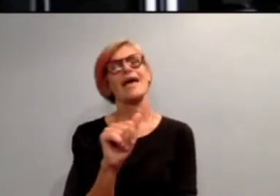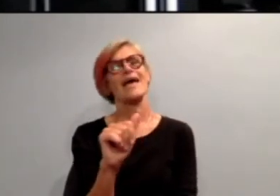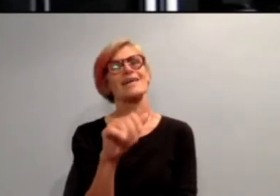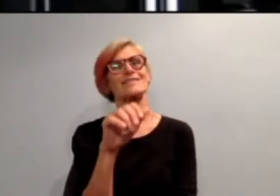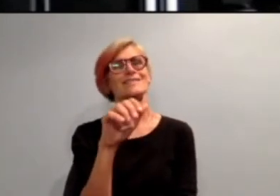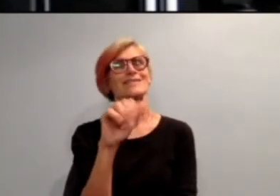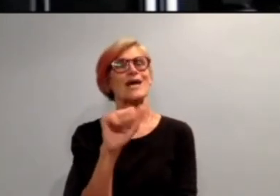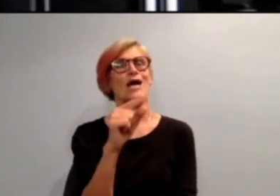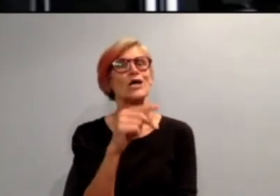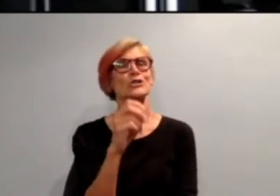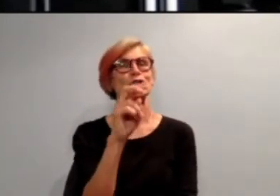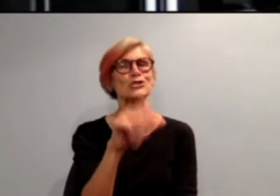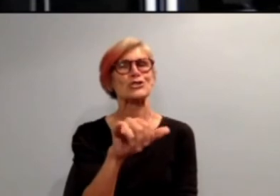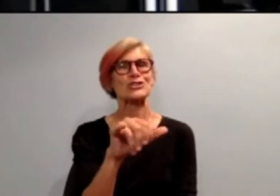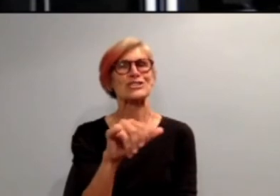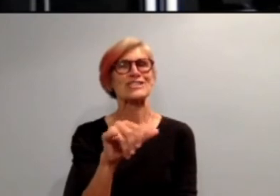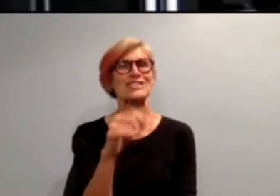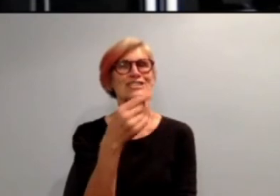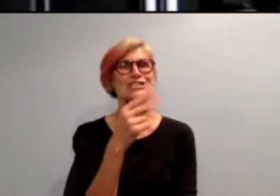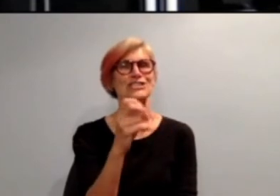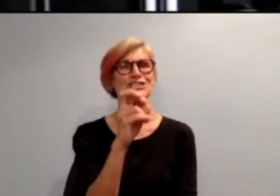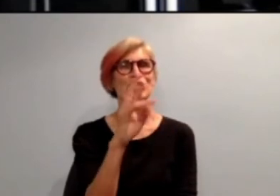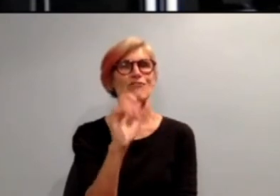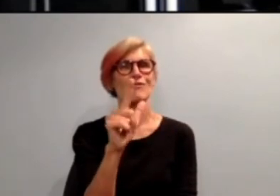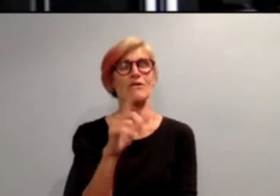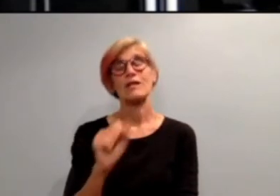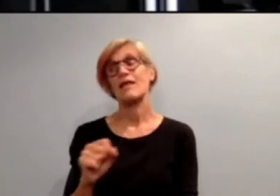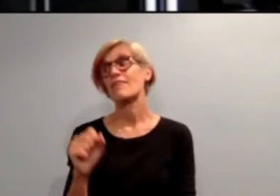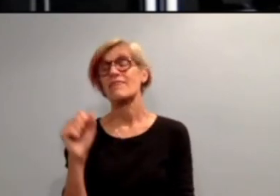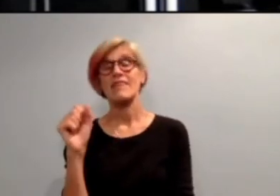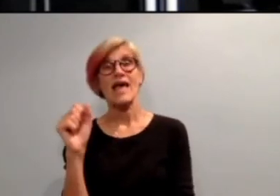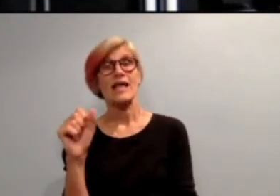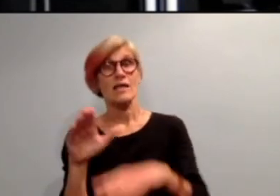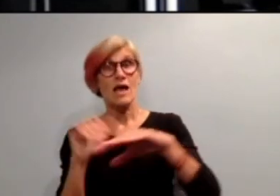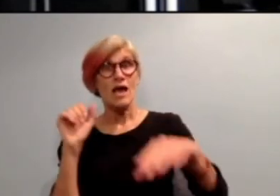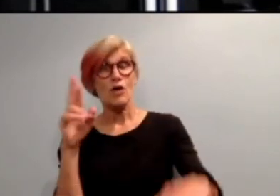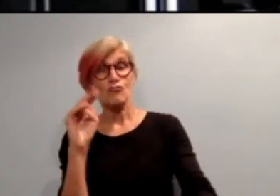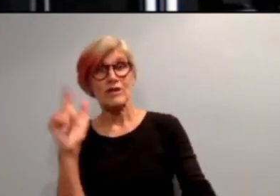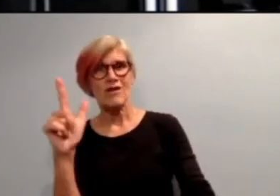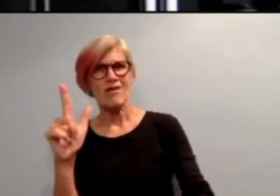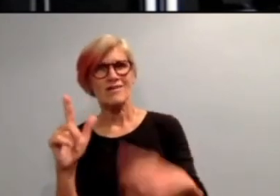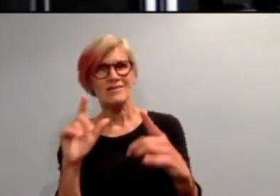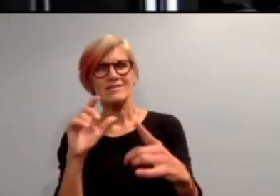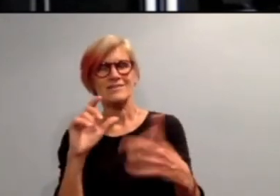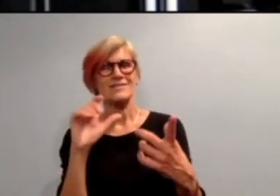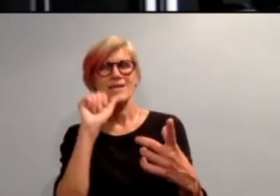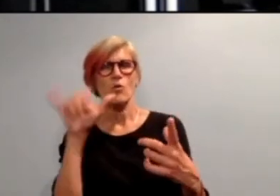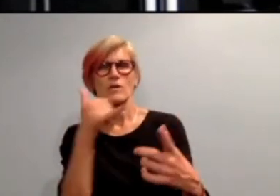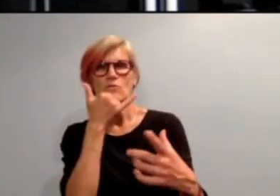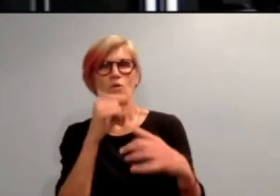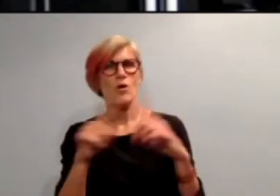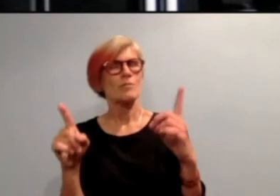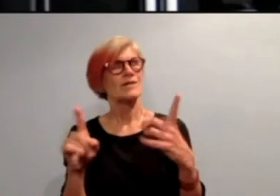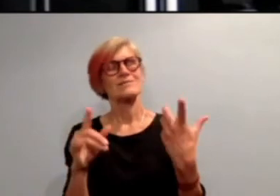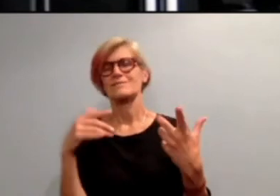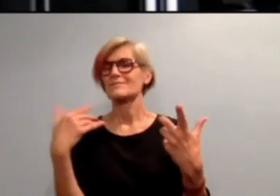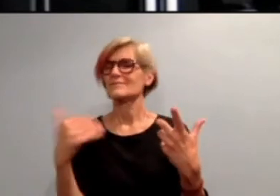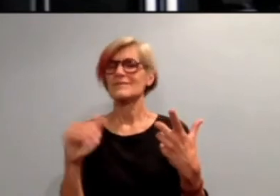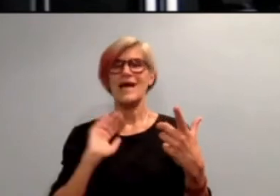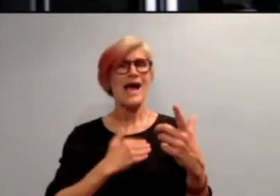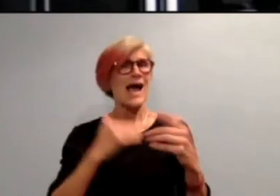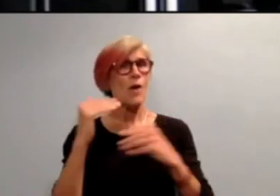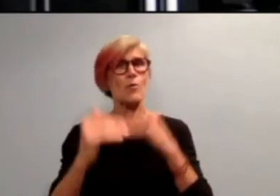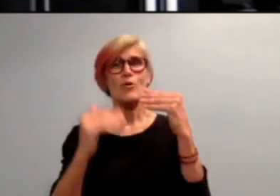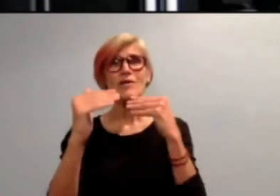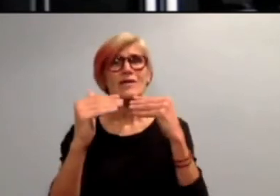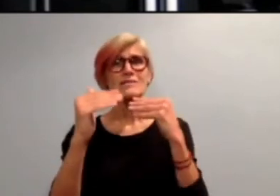only misguided, but it also risks the progress we have made in California in recent years. Governor Newsom was the